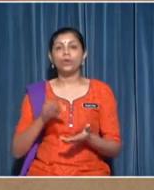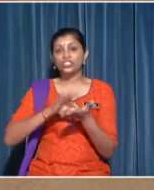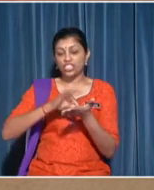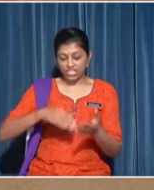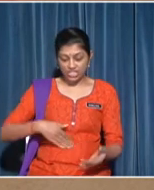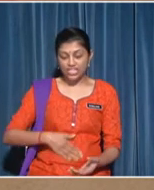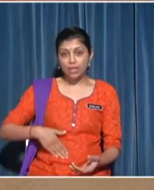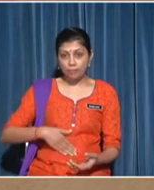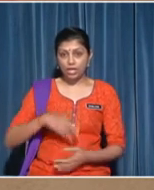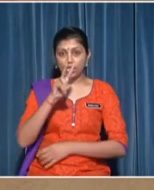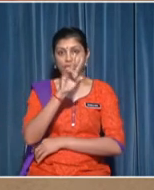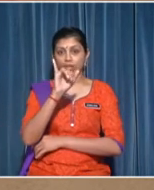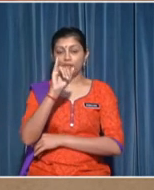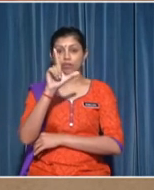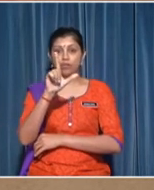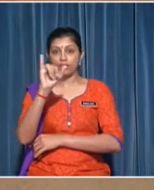are something like that.